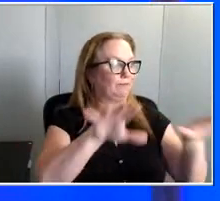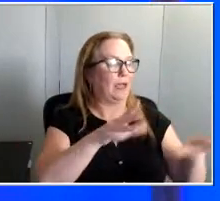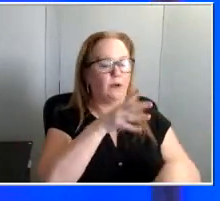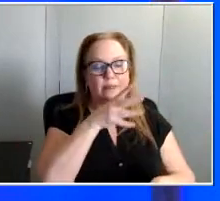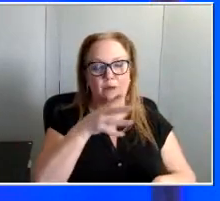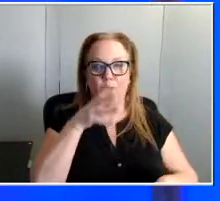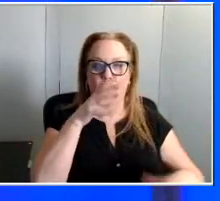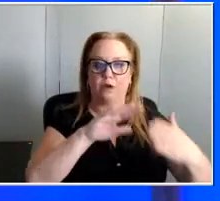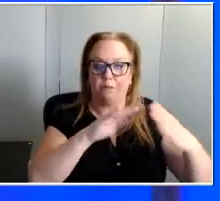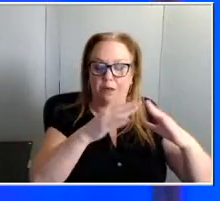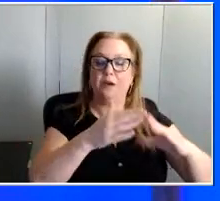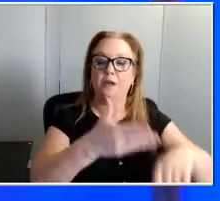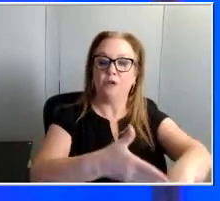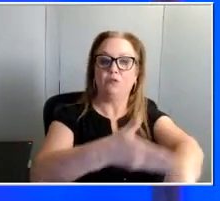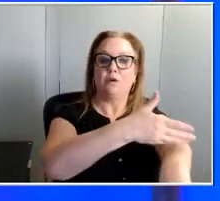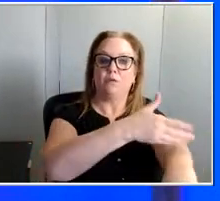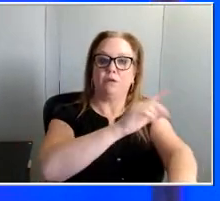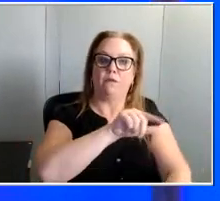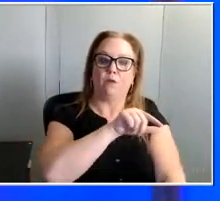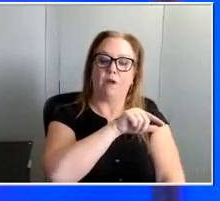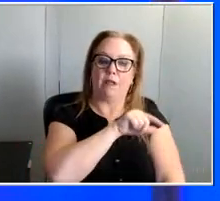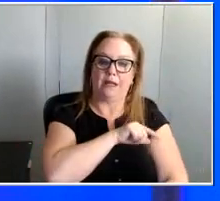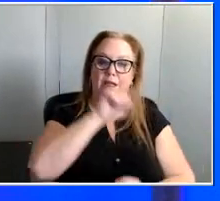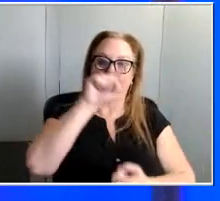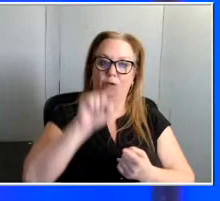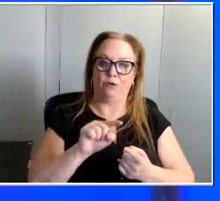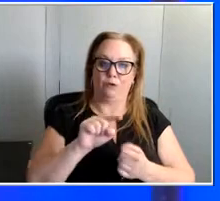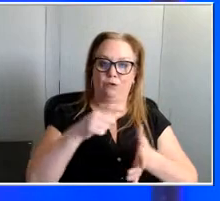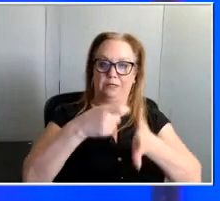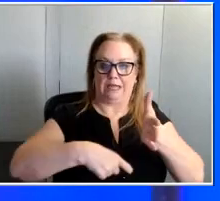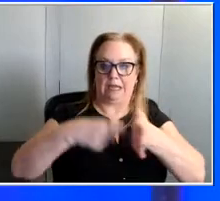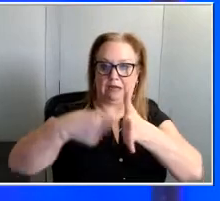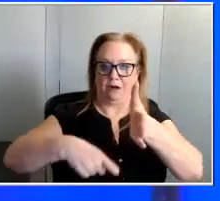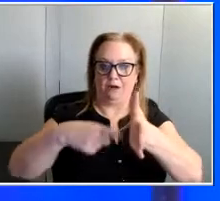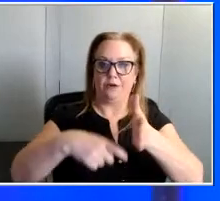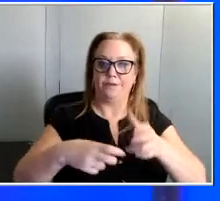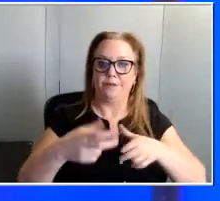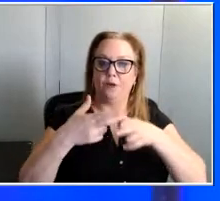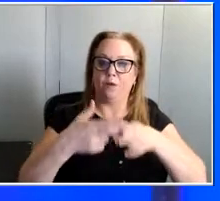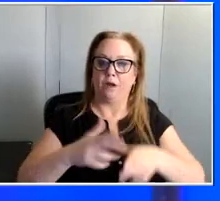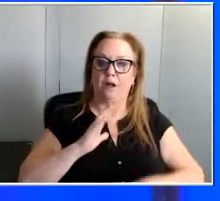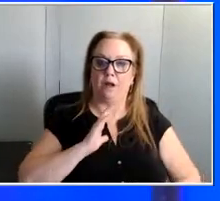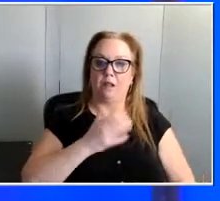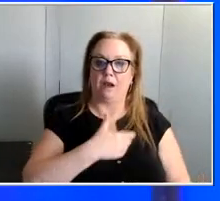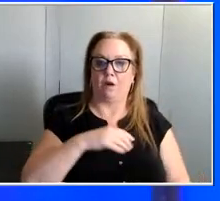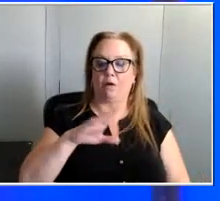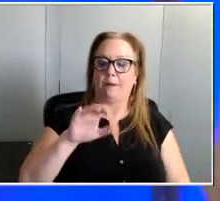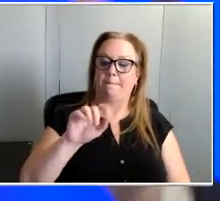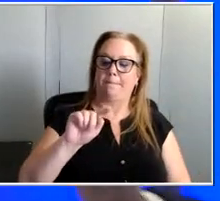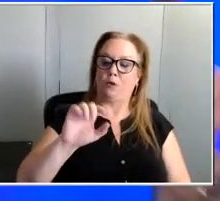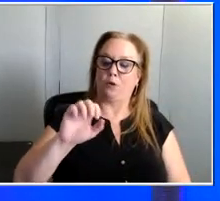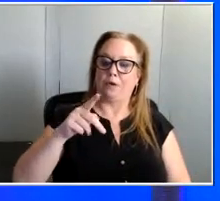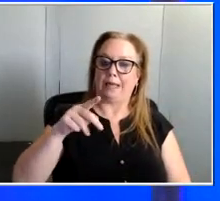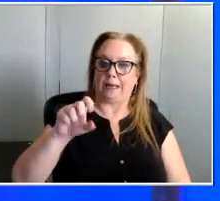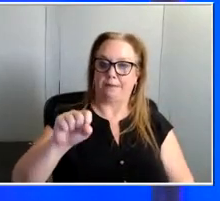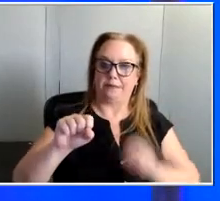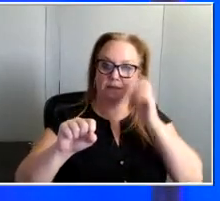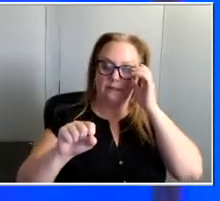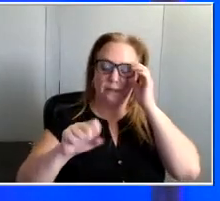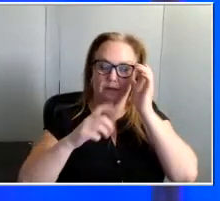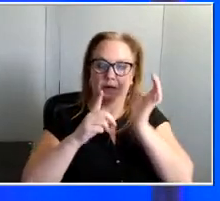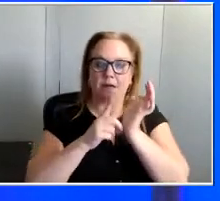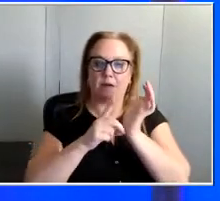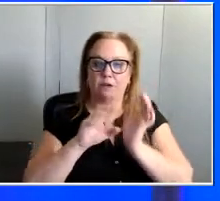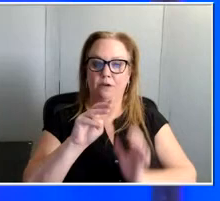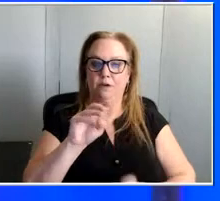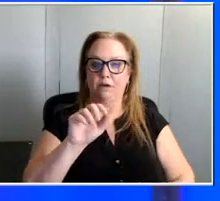both improve quality and reduce total cost of care. So we do that through what we call our boot camps, where we actually, Dr. Mosier and our team, go